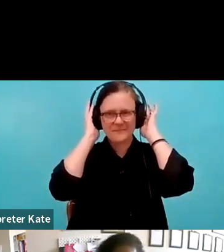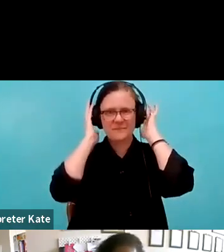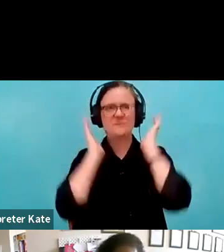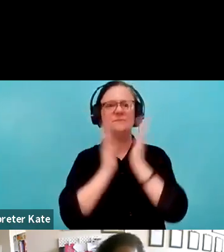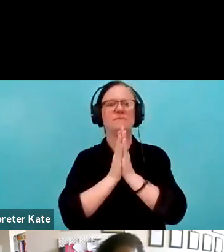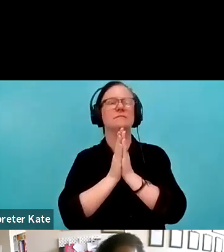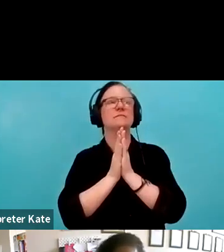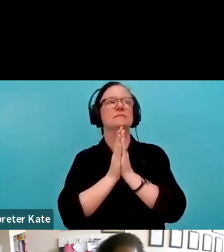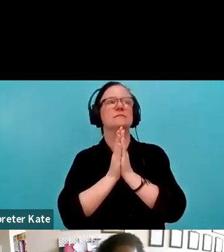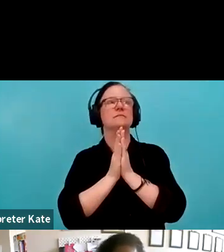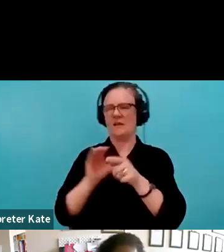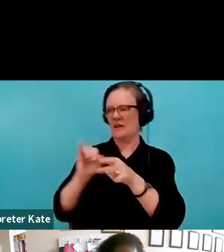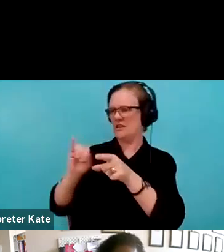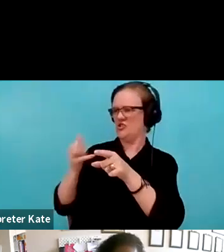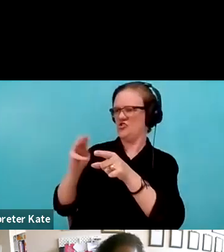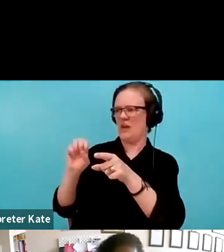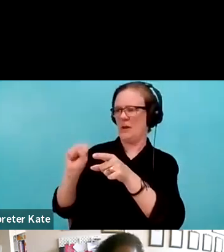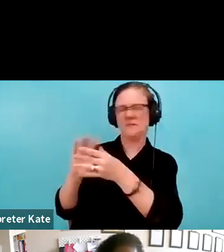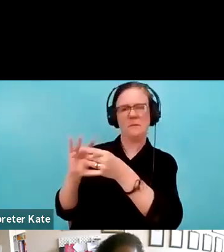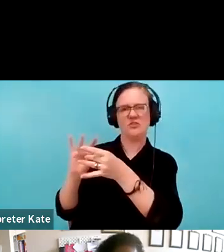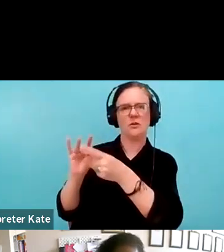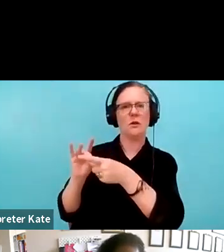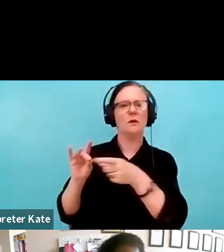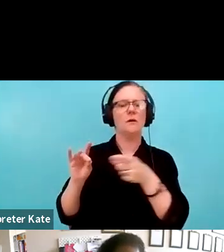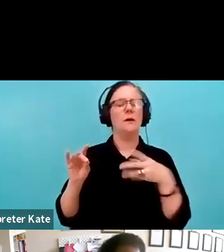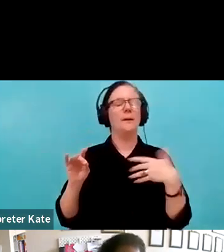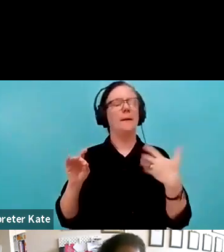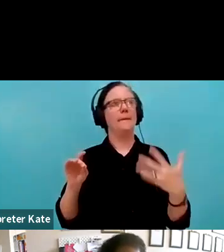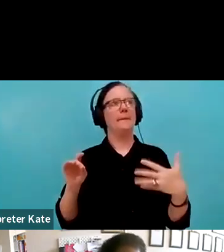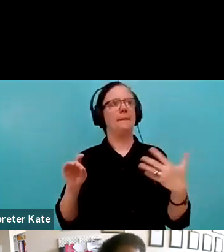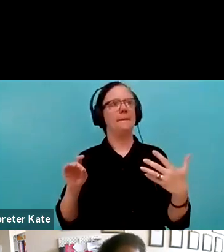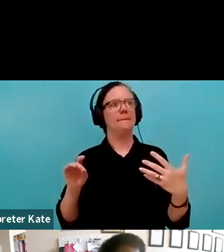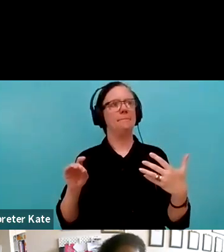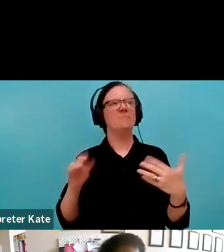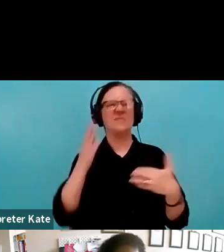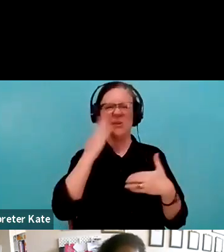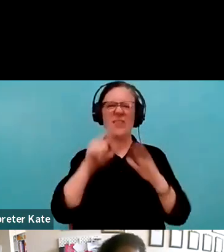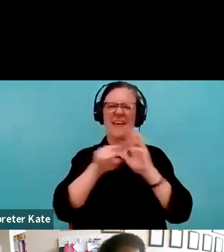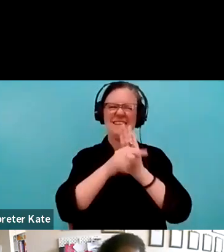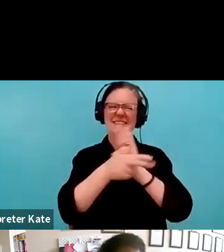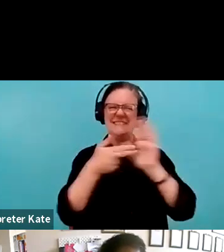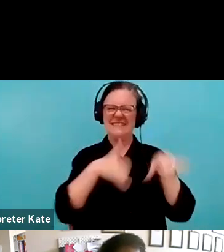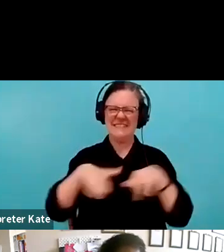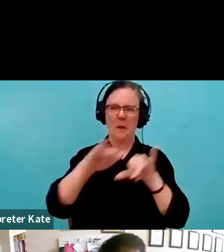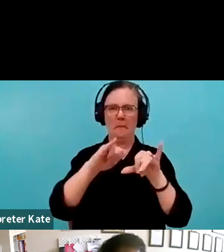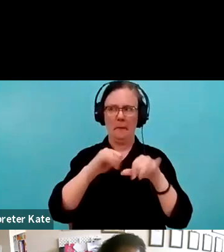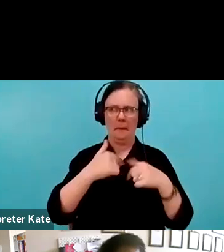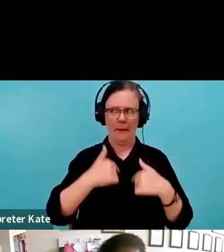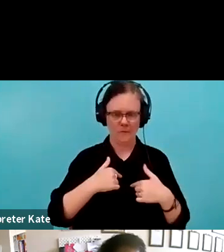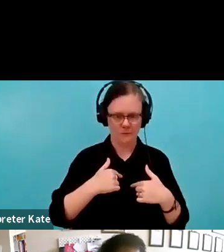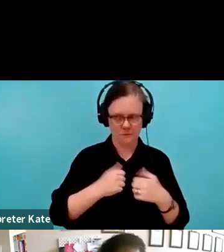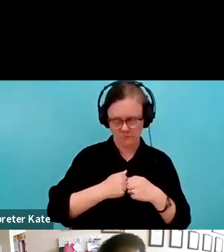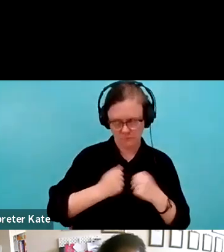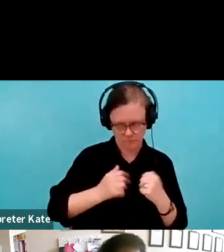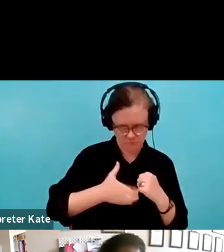You know, something James said earlier about having that stigma of like identifying as someone with